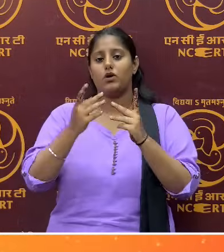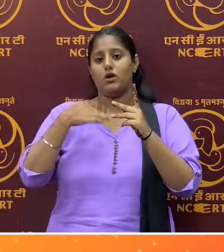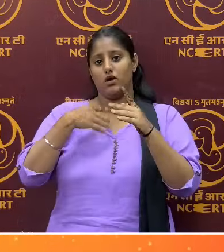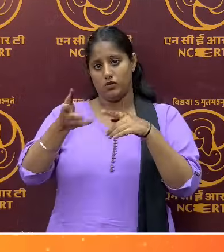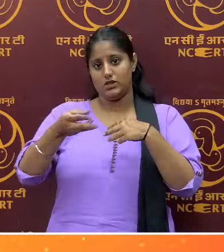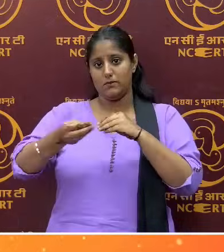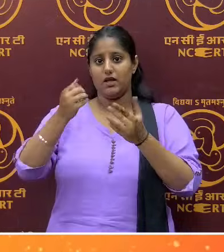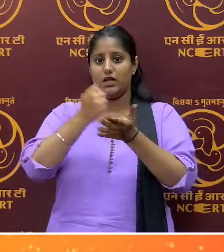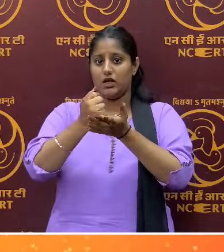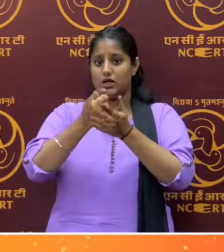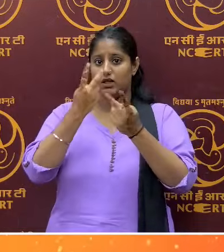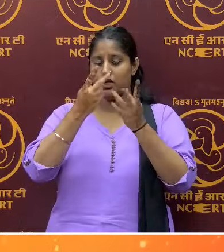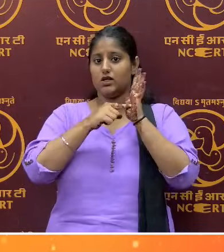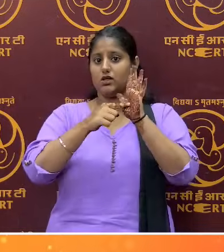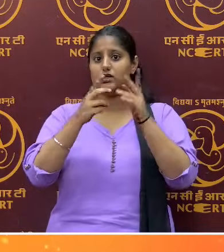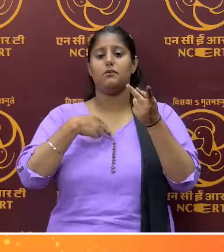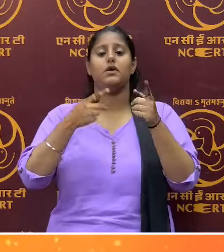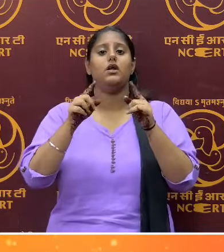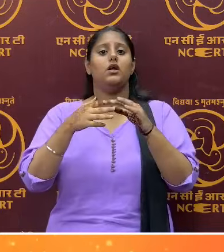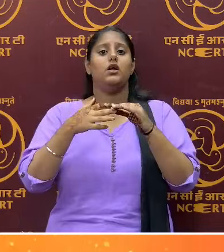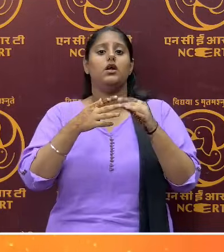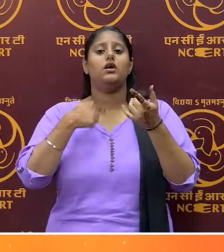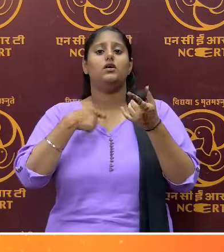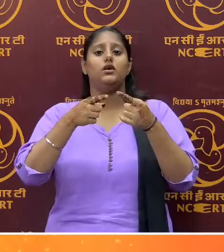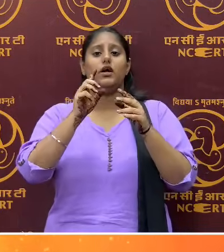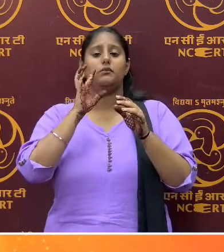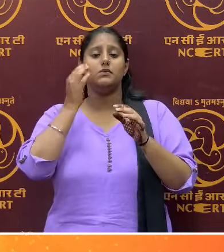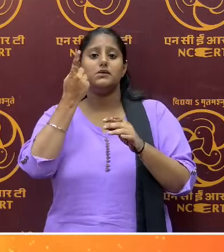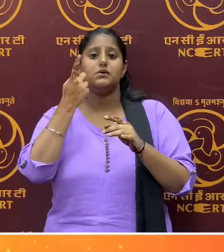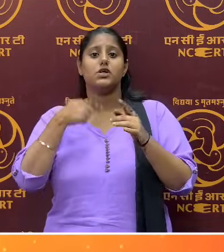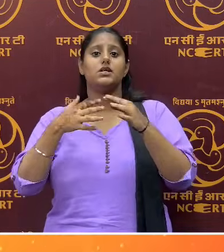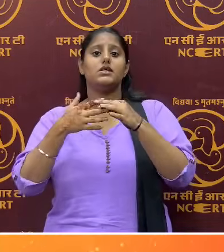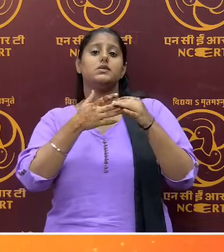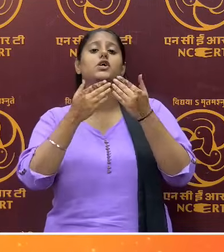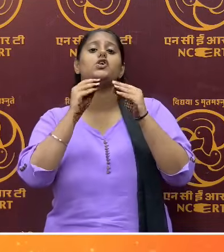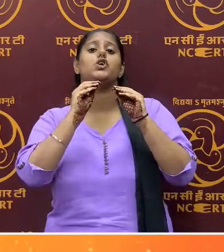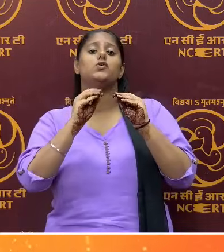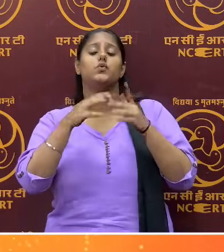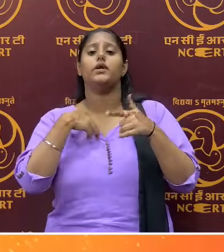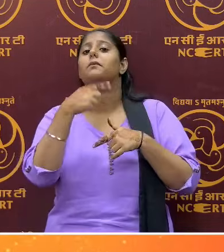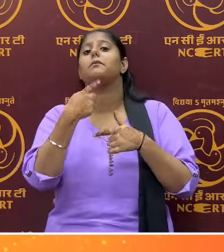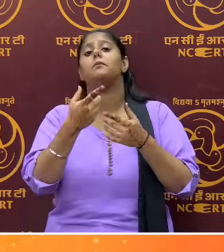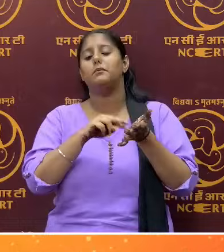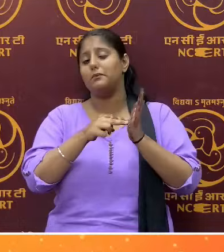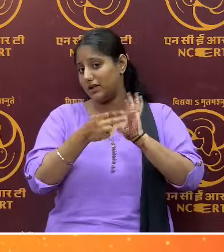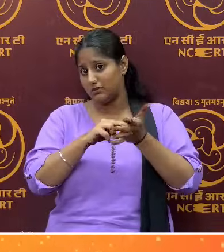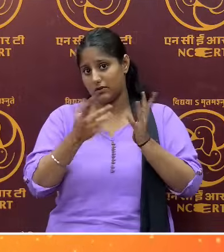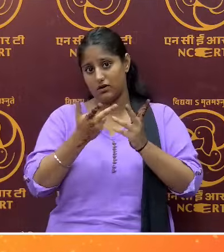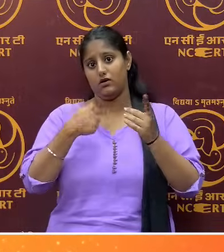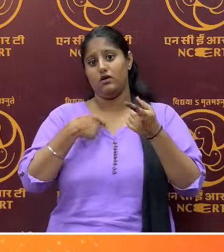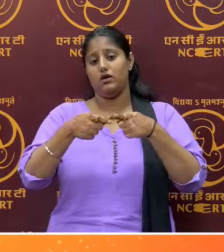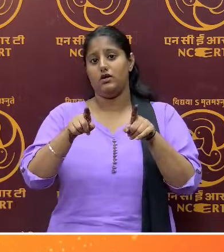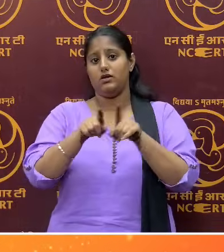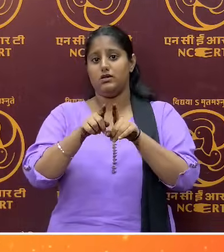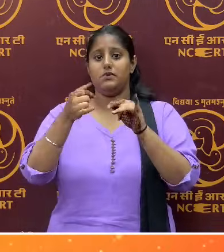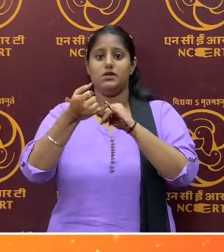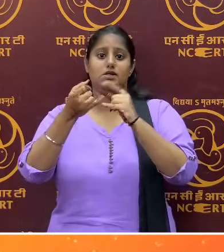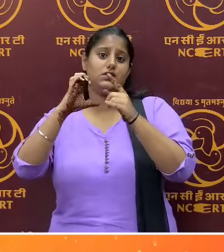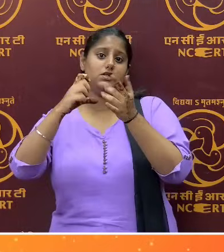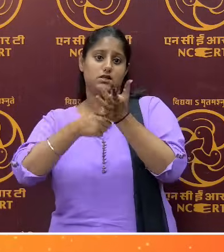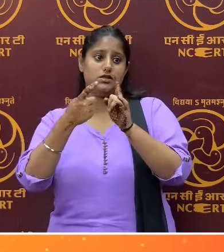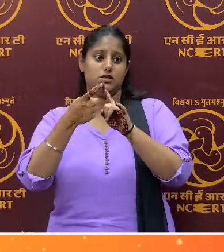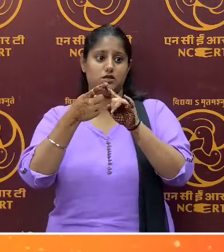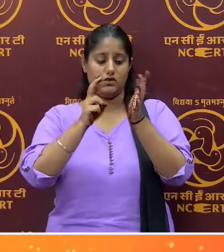want to understand the special educator's role here. It's also very important, especially the screening part, which is part 1 is done by the teacher and second one is done by the